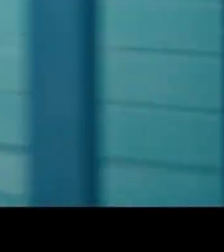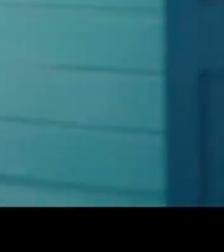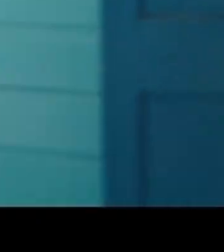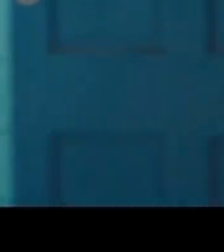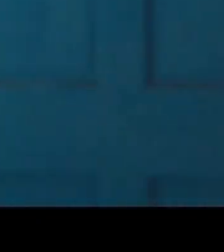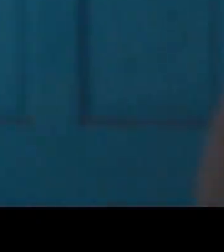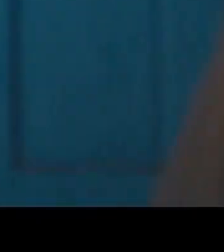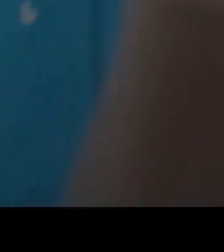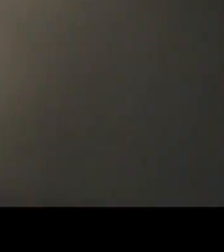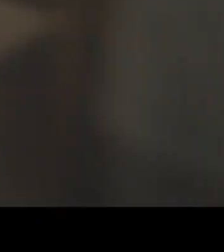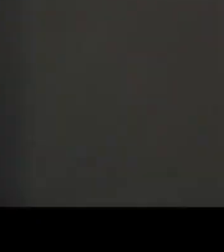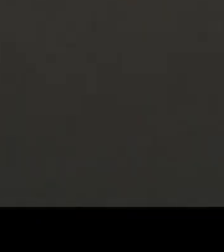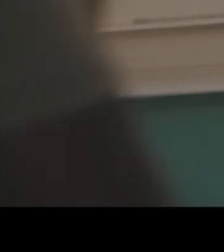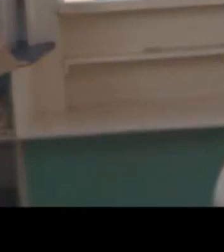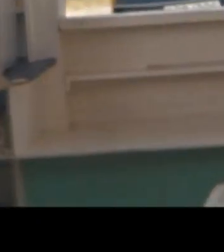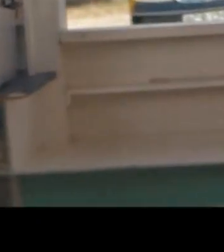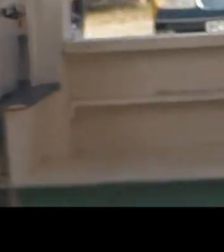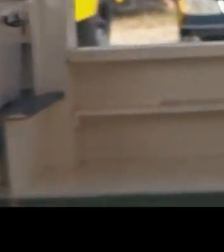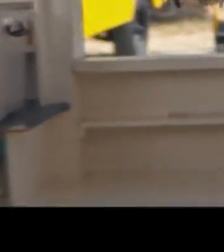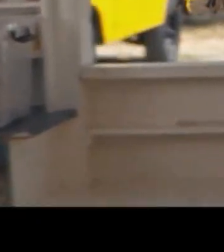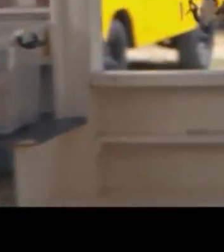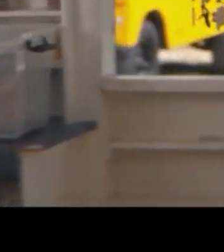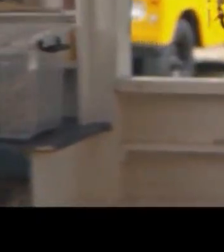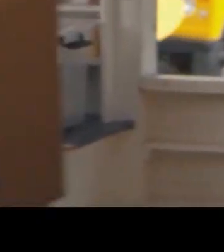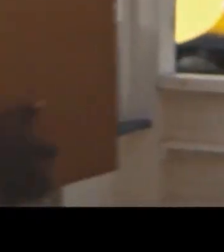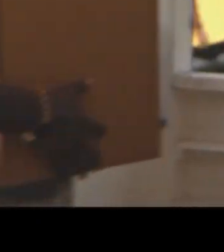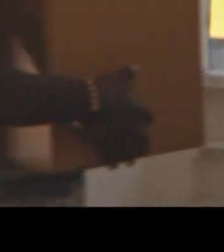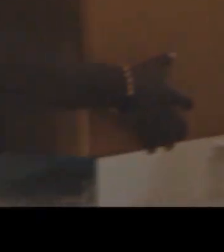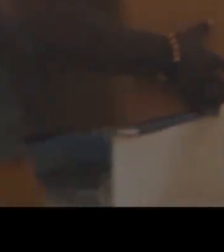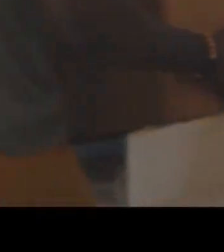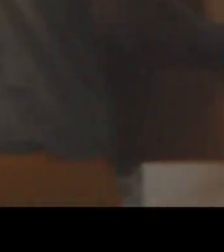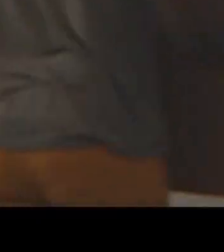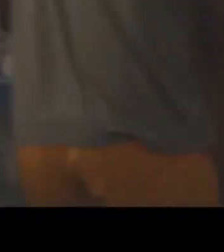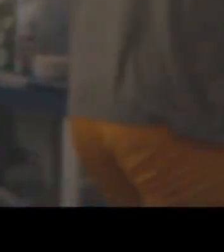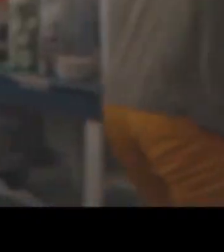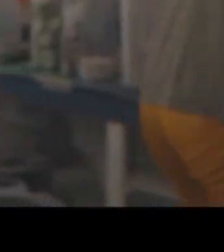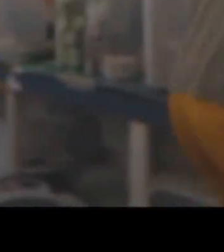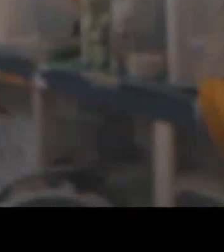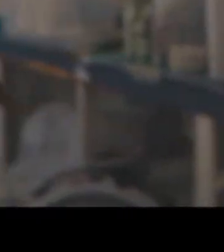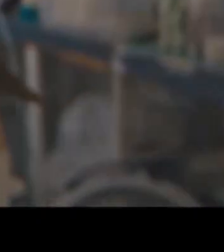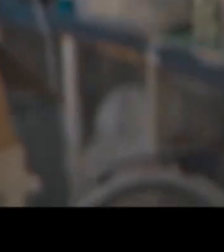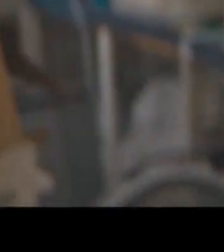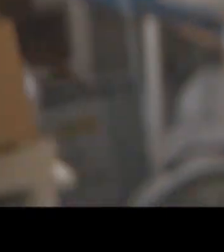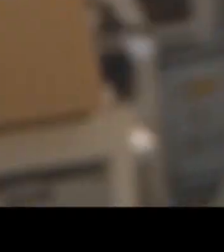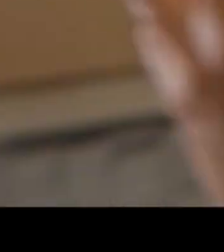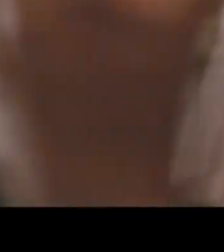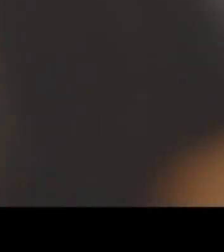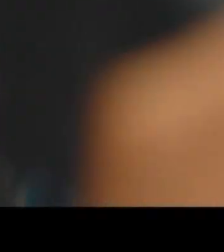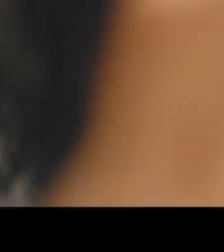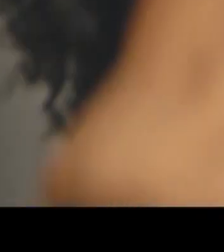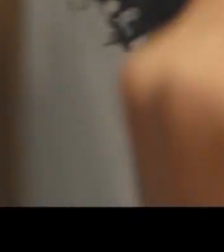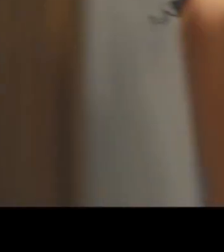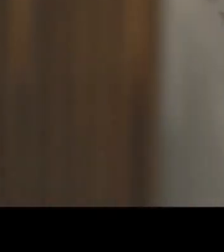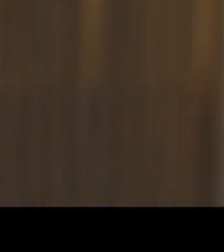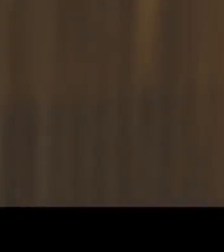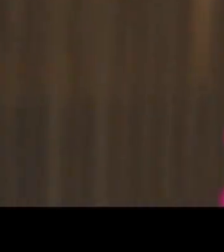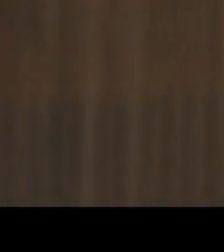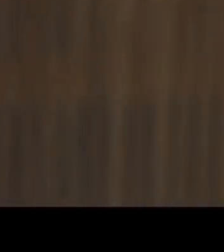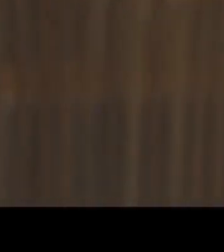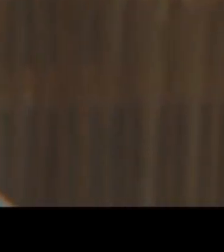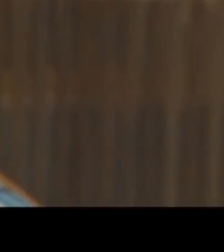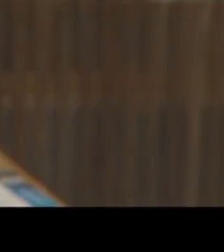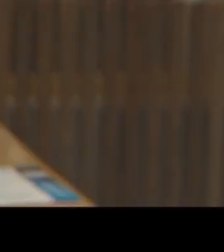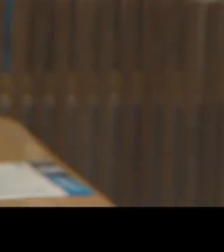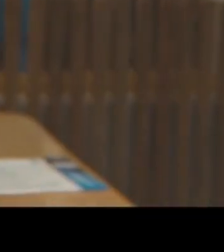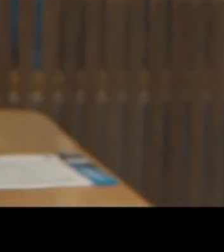At Flow, we understand your rhythm because we live it. That's why we're dedicated to building a